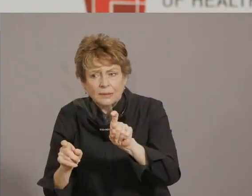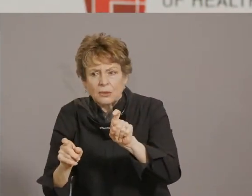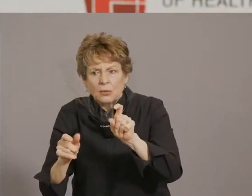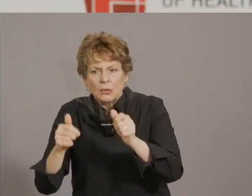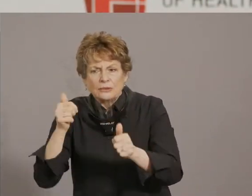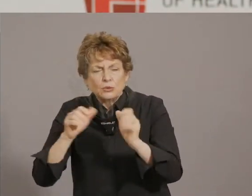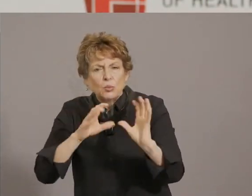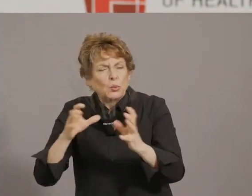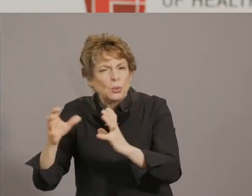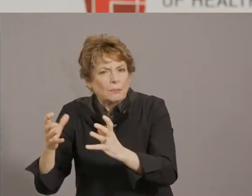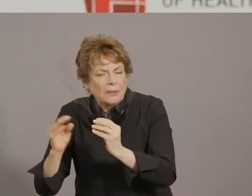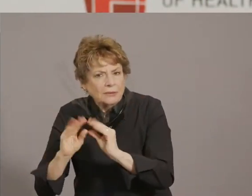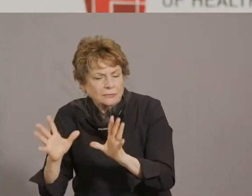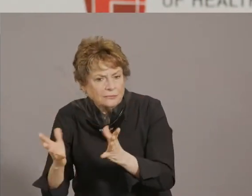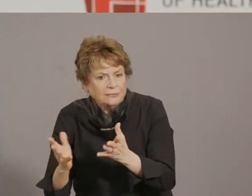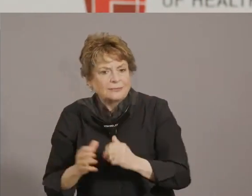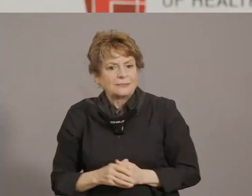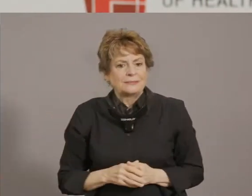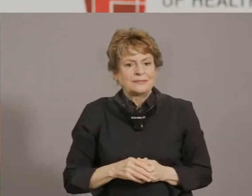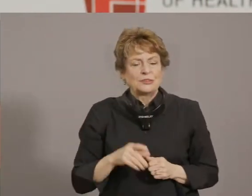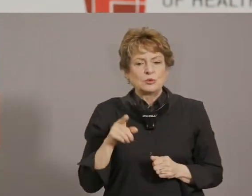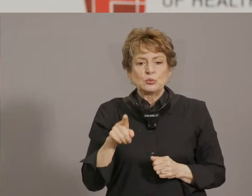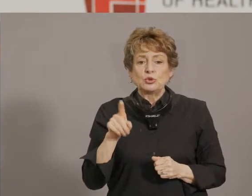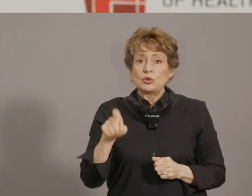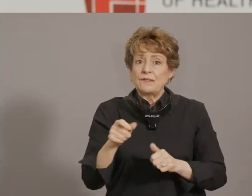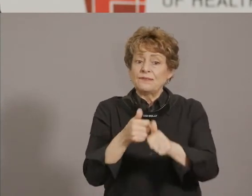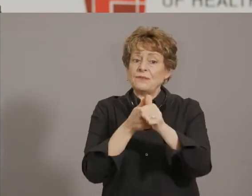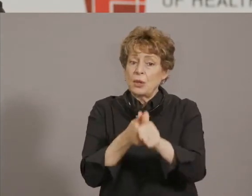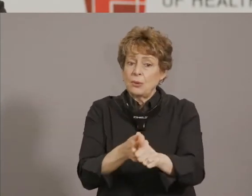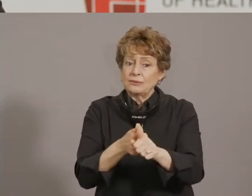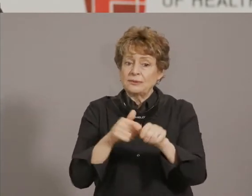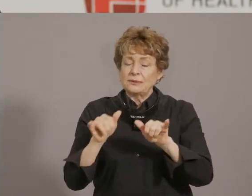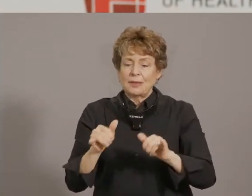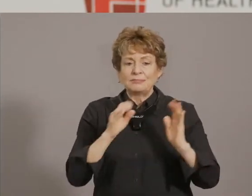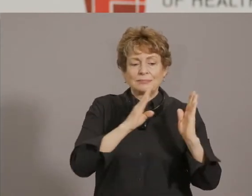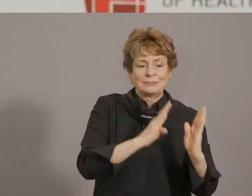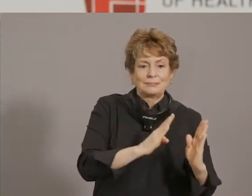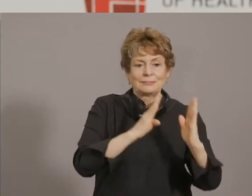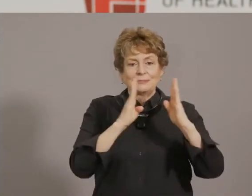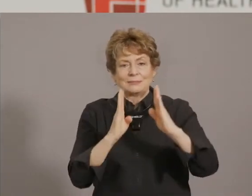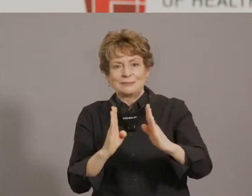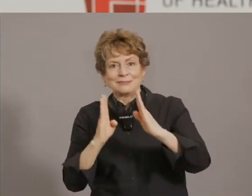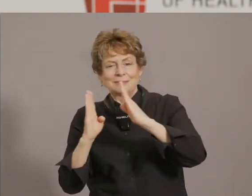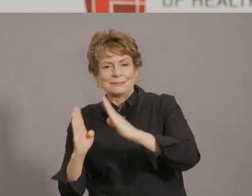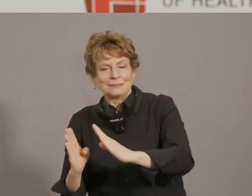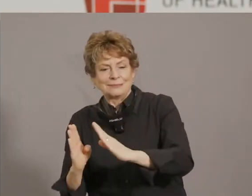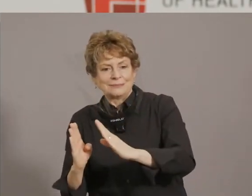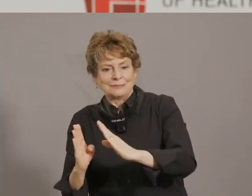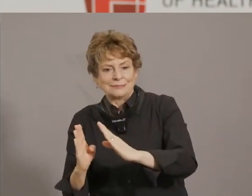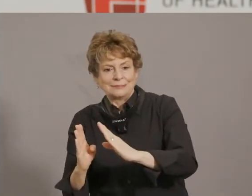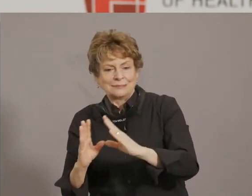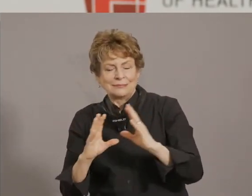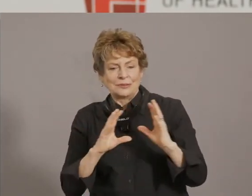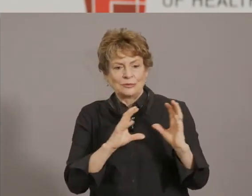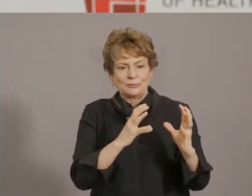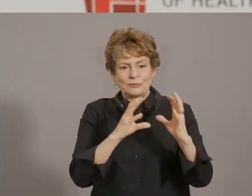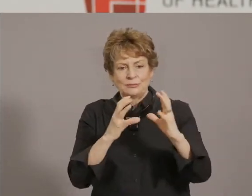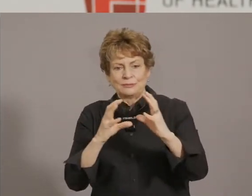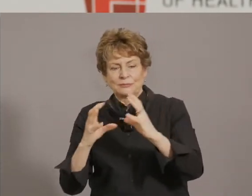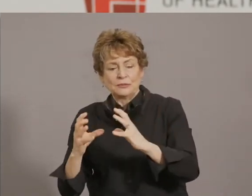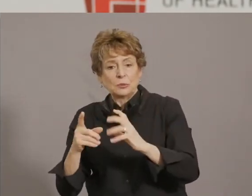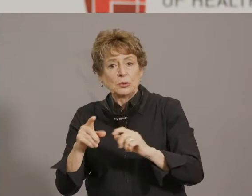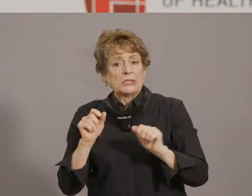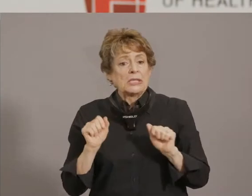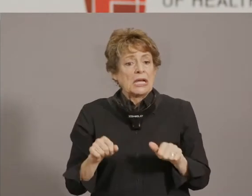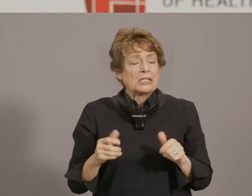and guidelines that the state is using right now. So they will be, you can be a healthcare worker, you